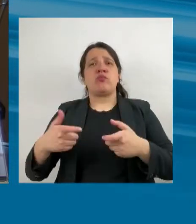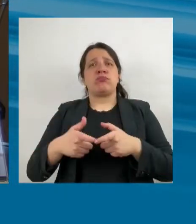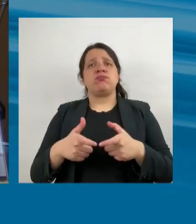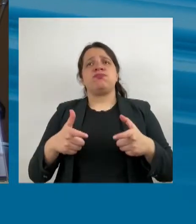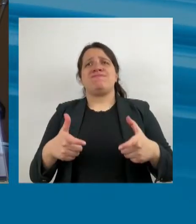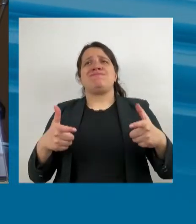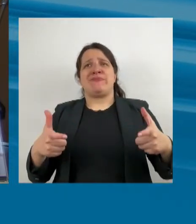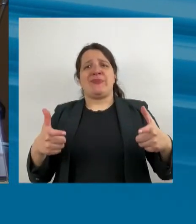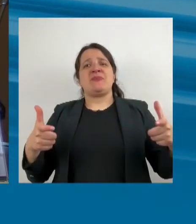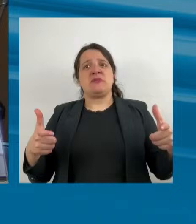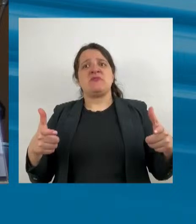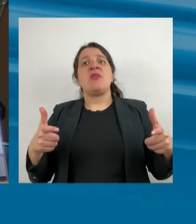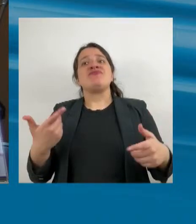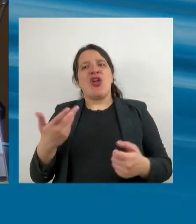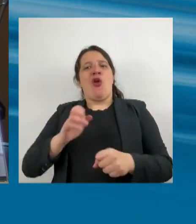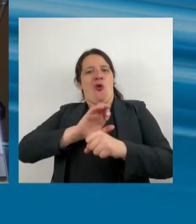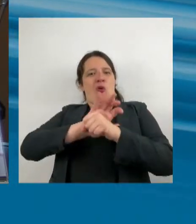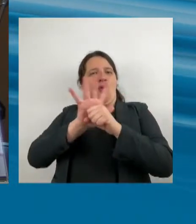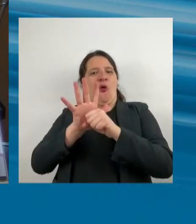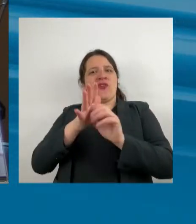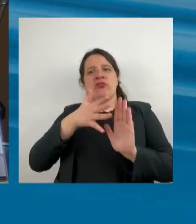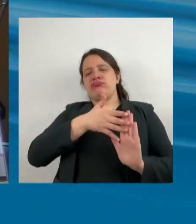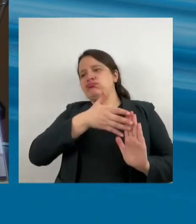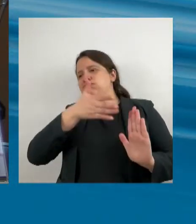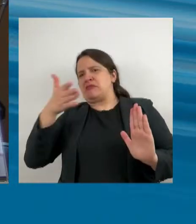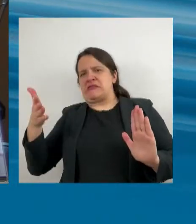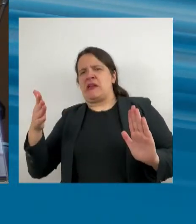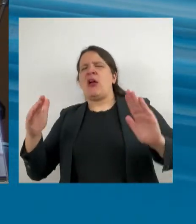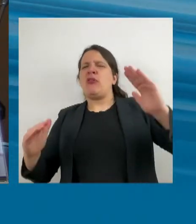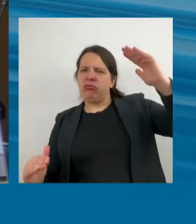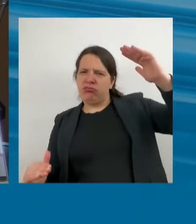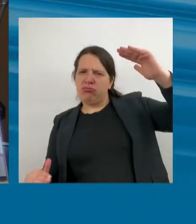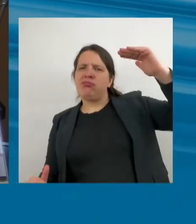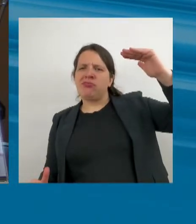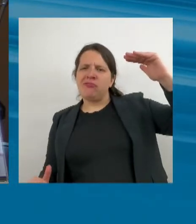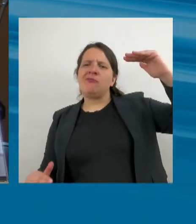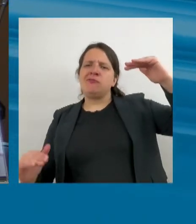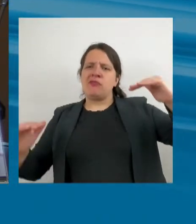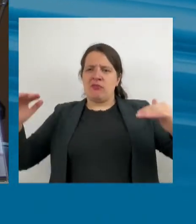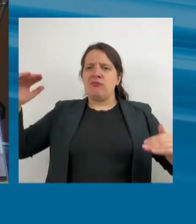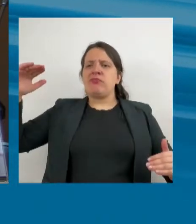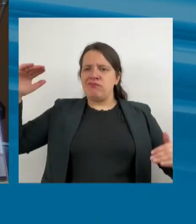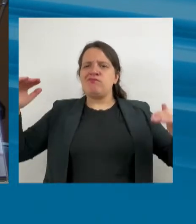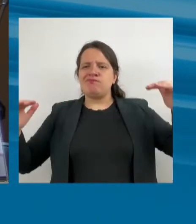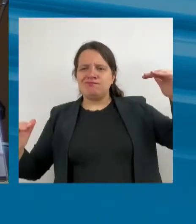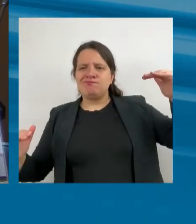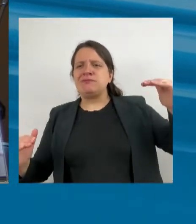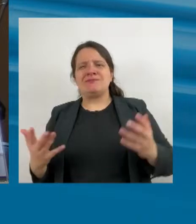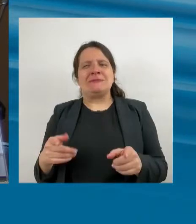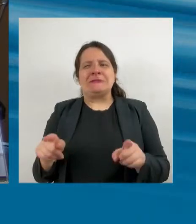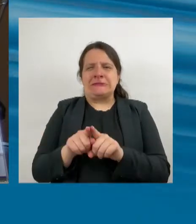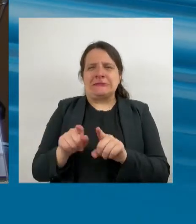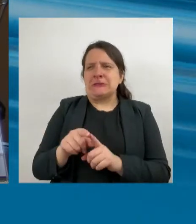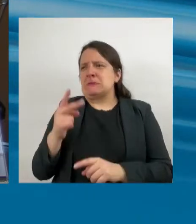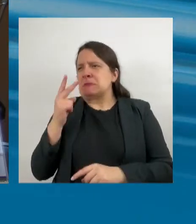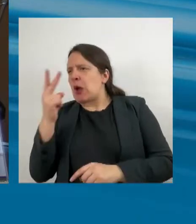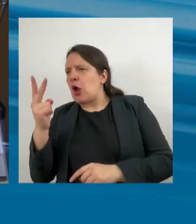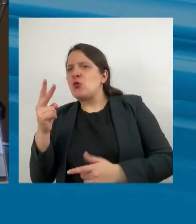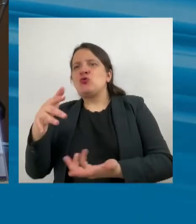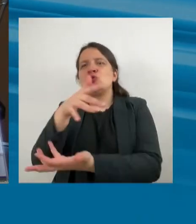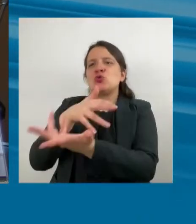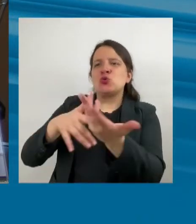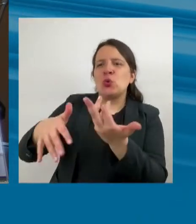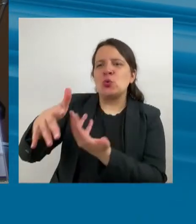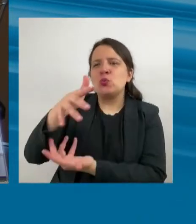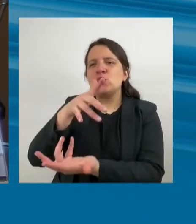between countries. Inequality has its social aspects, but it is also fundamentally economic,